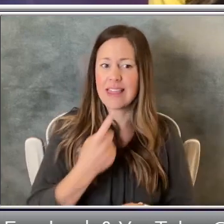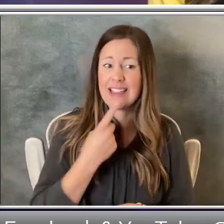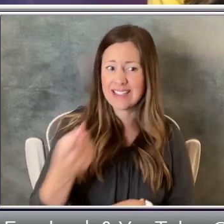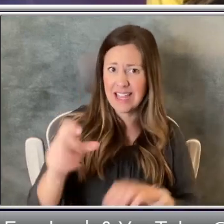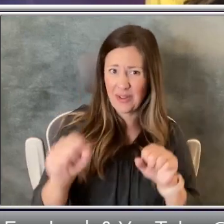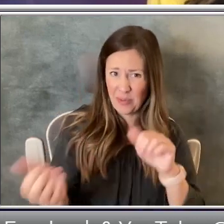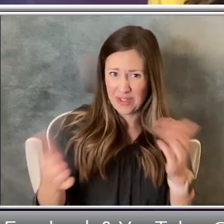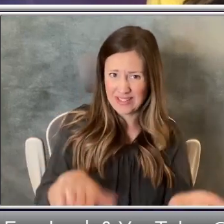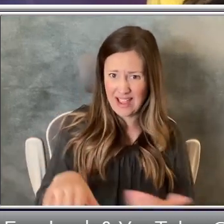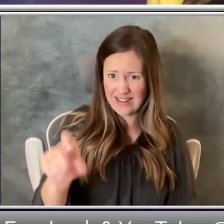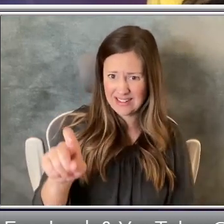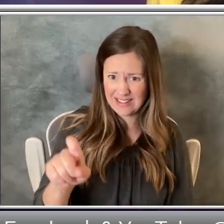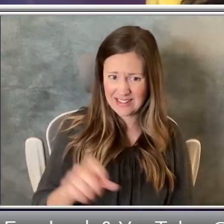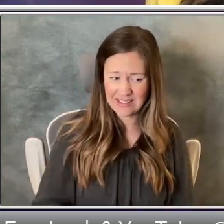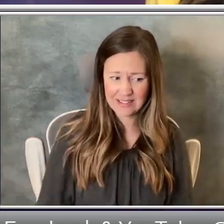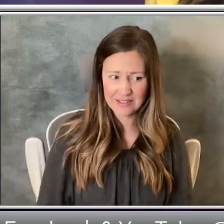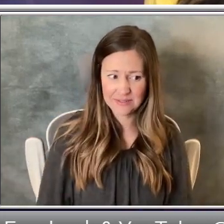die?